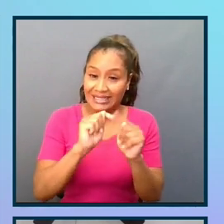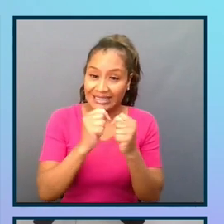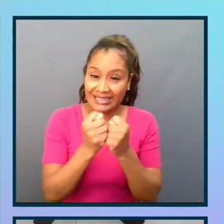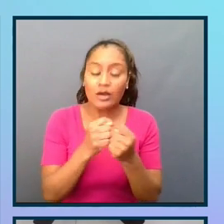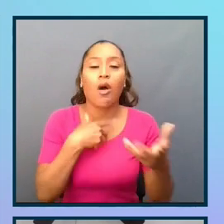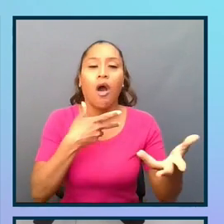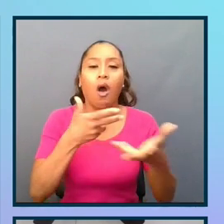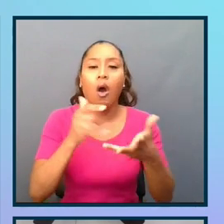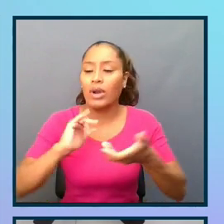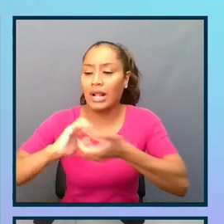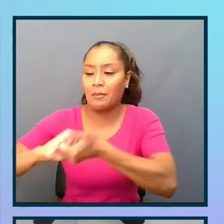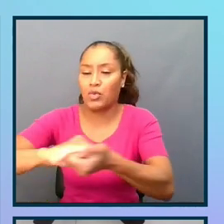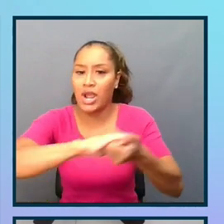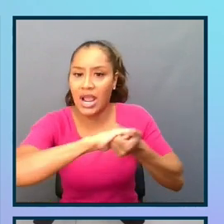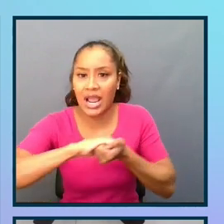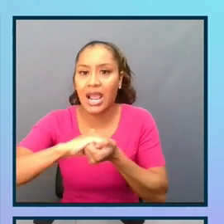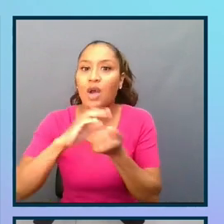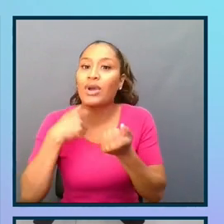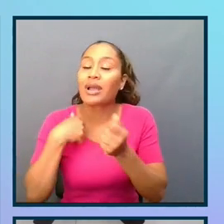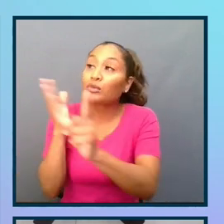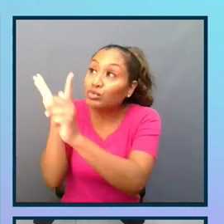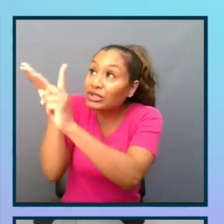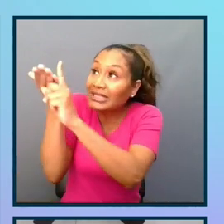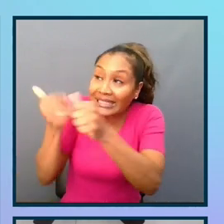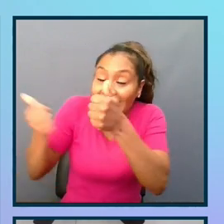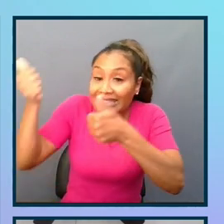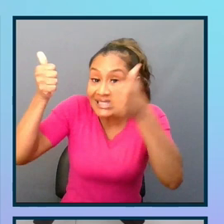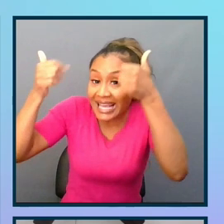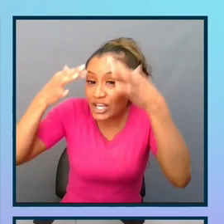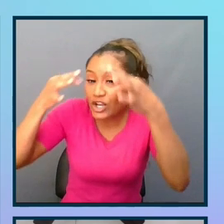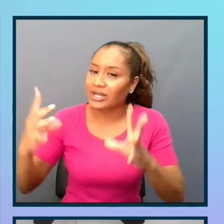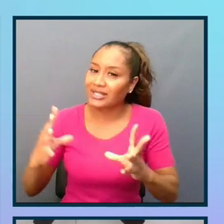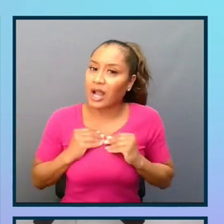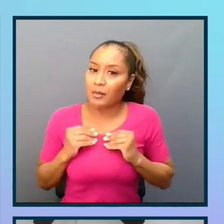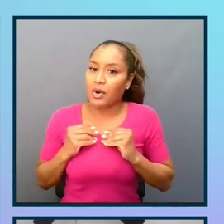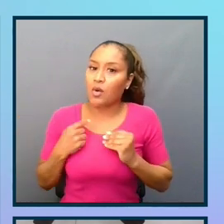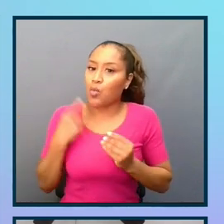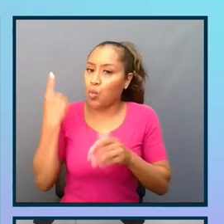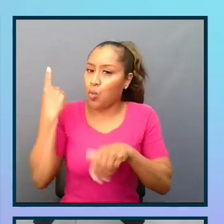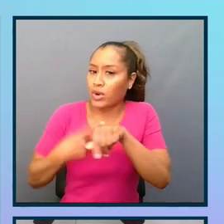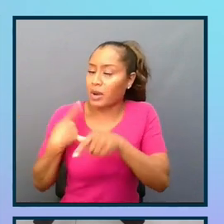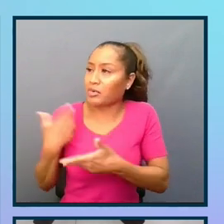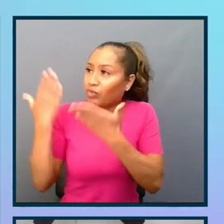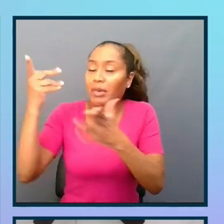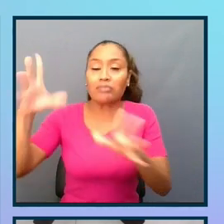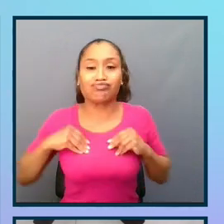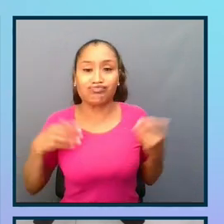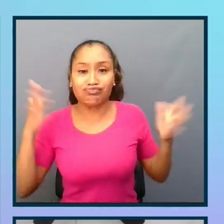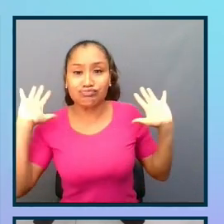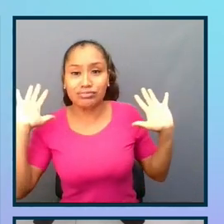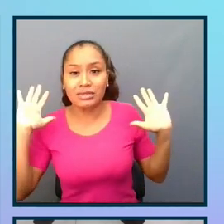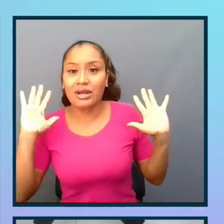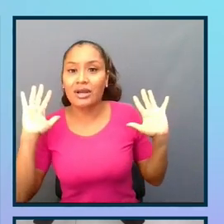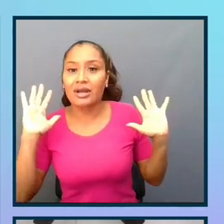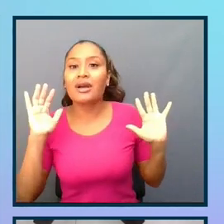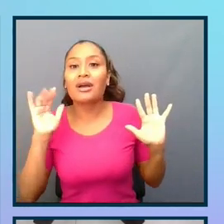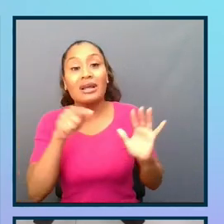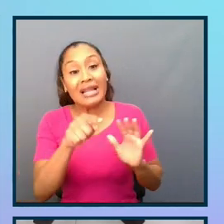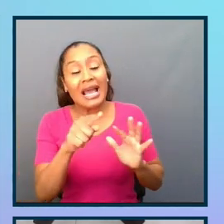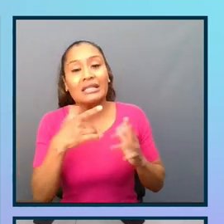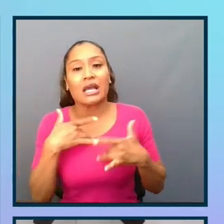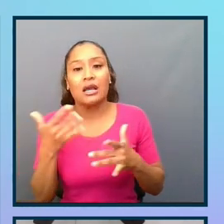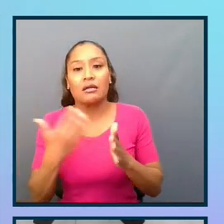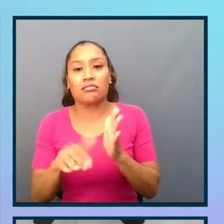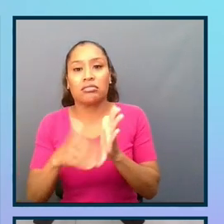and very often persuade stakeholders to adopt recommendations just once. These discussions are repetitive and often lost when